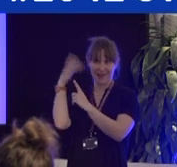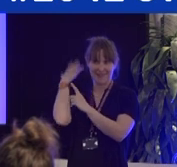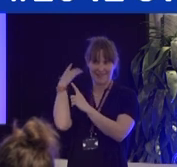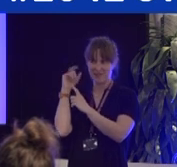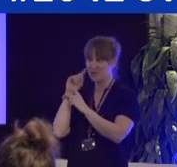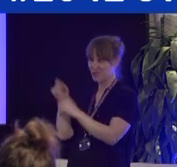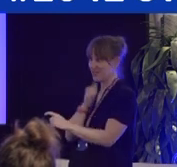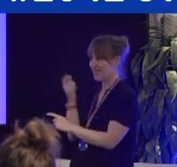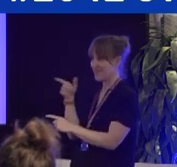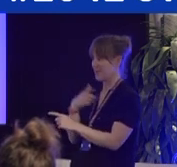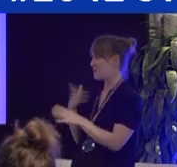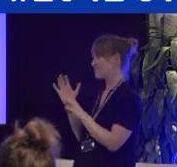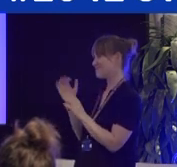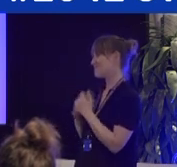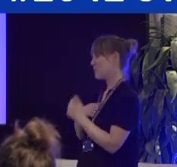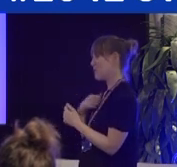Ha ha! There you go, sorry.